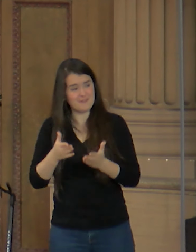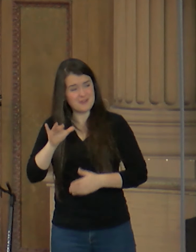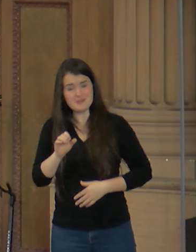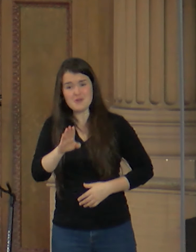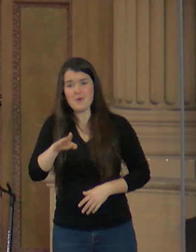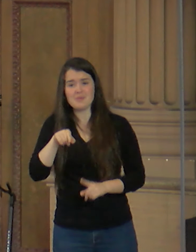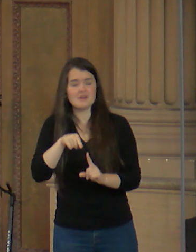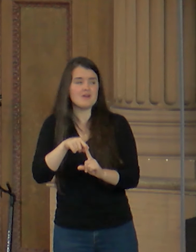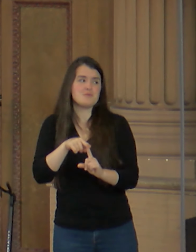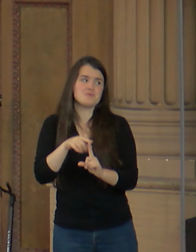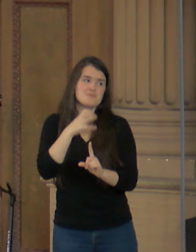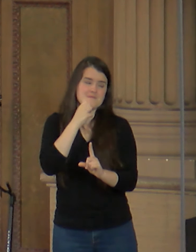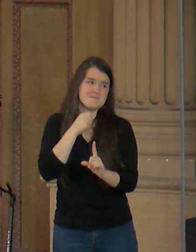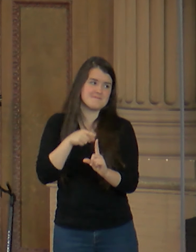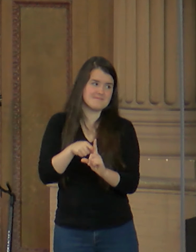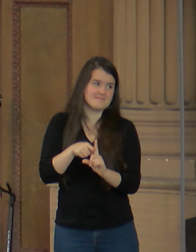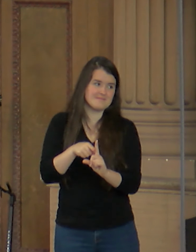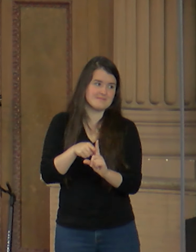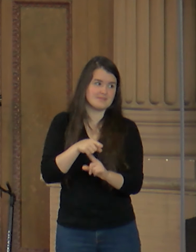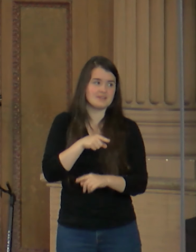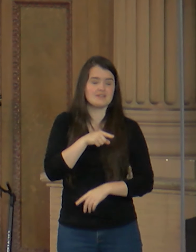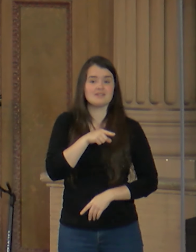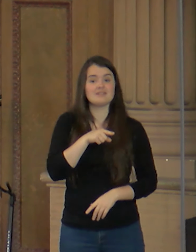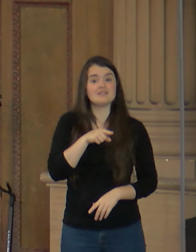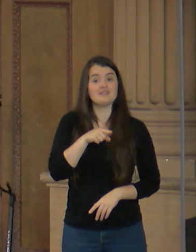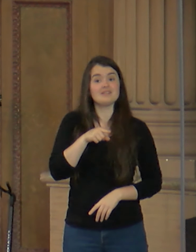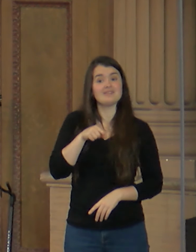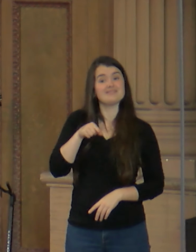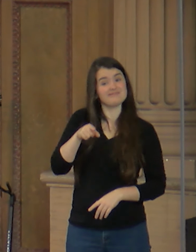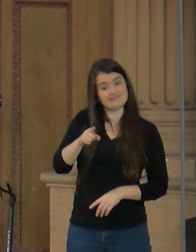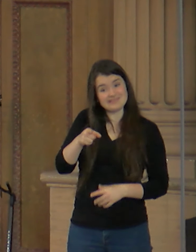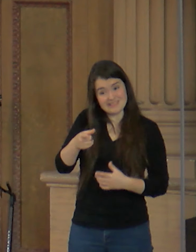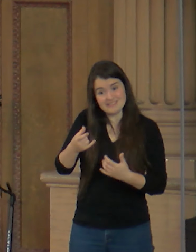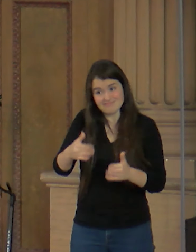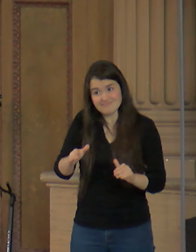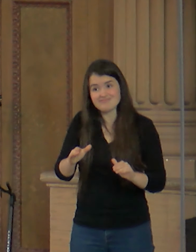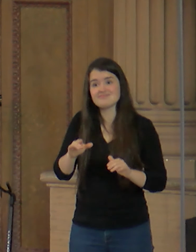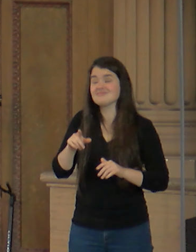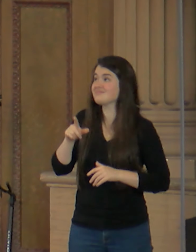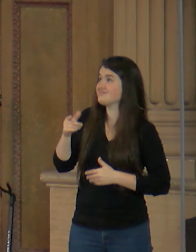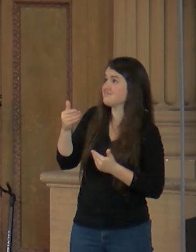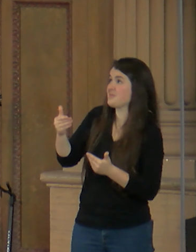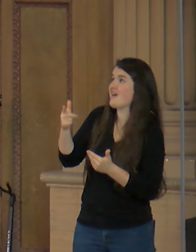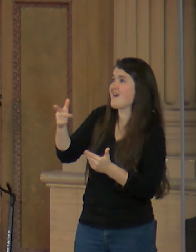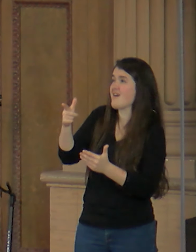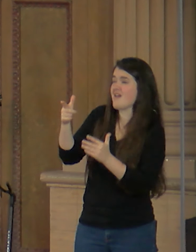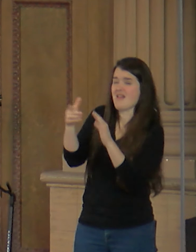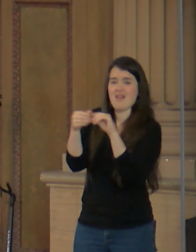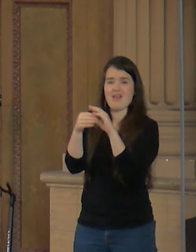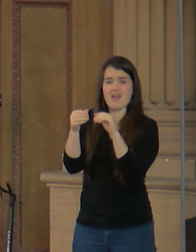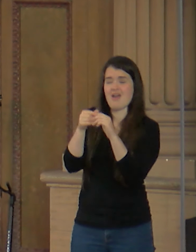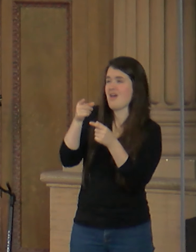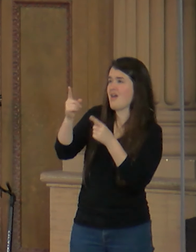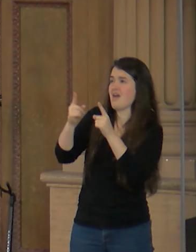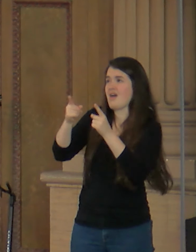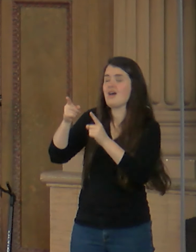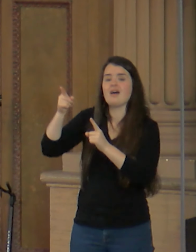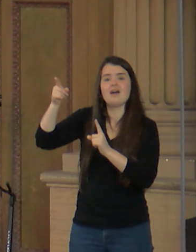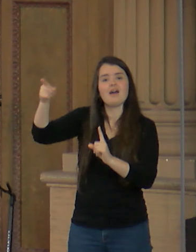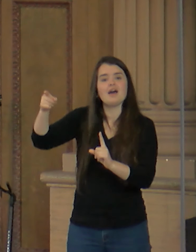I mean, Job has said some harsh and foolish things, but he did persevere. And he wasn't giving up his desire to